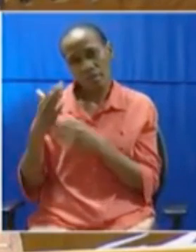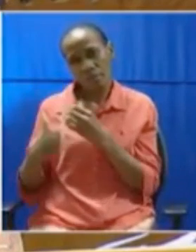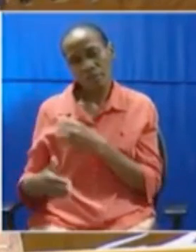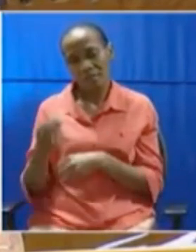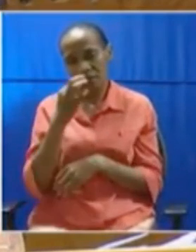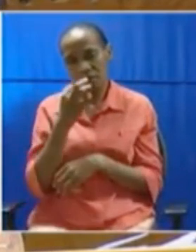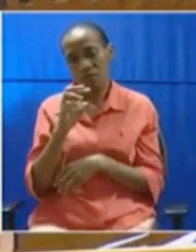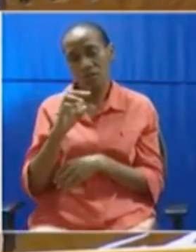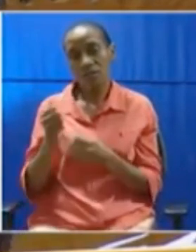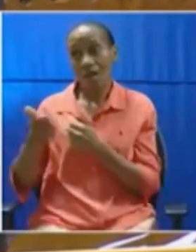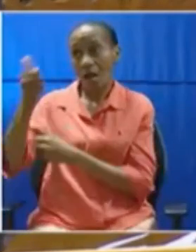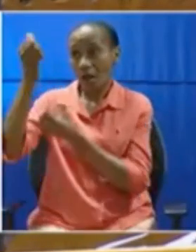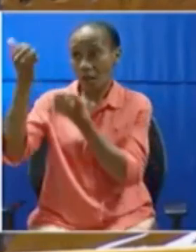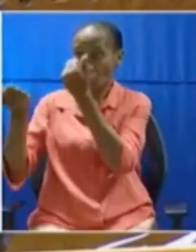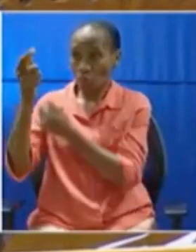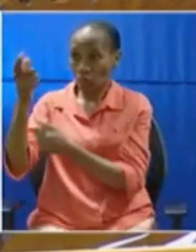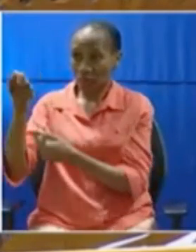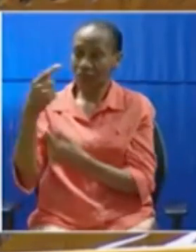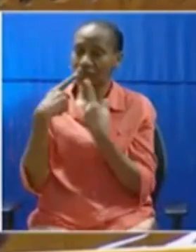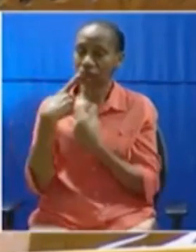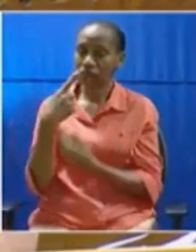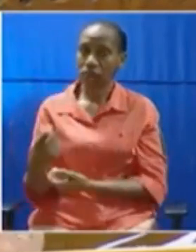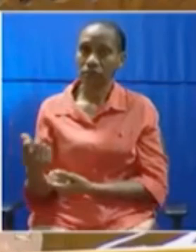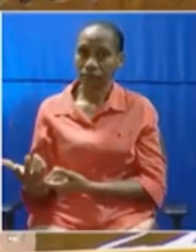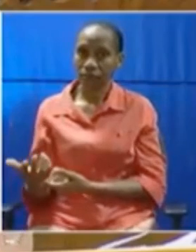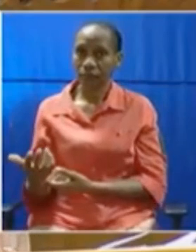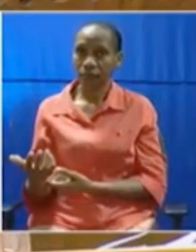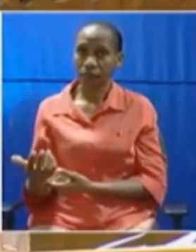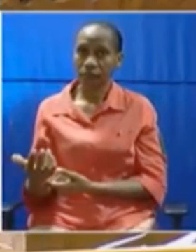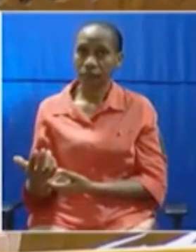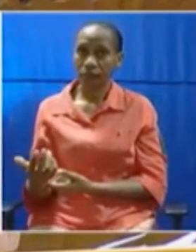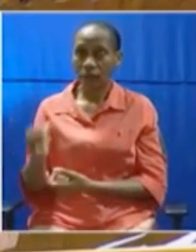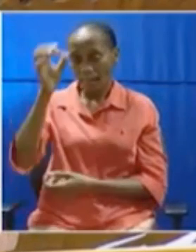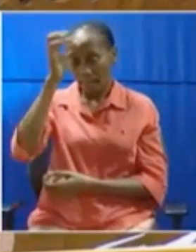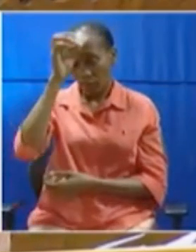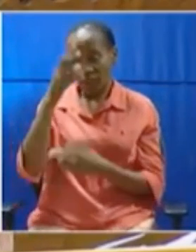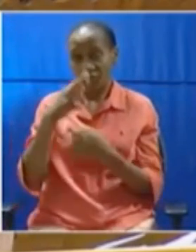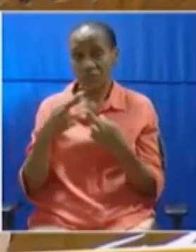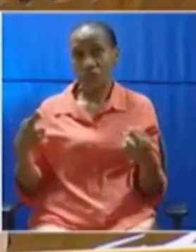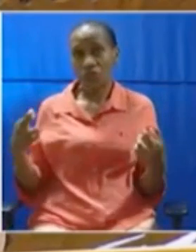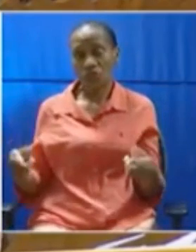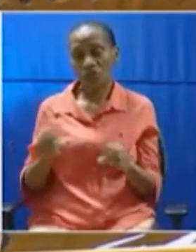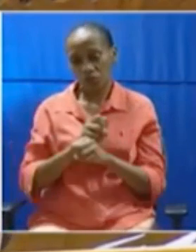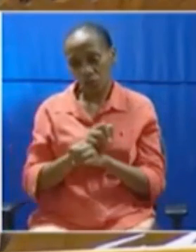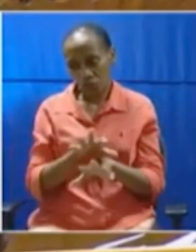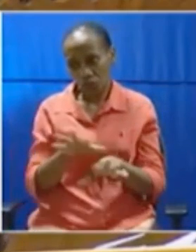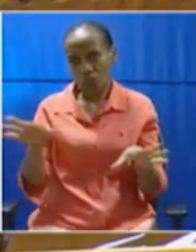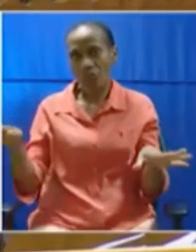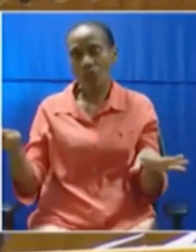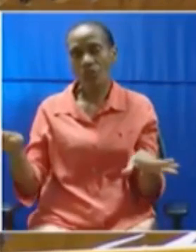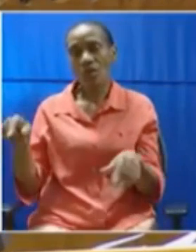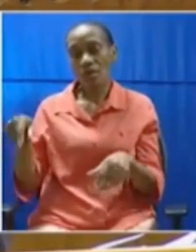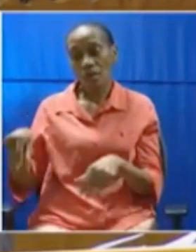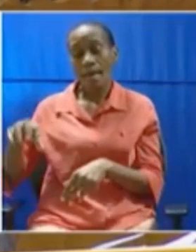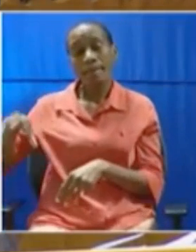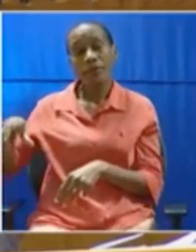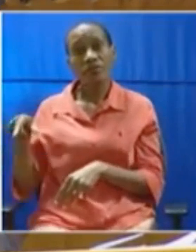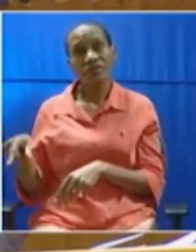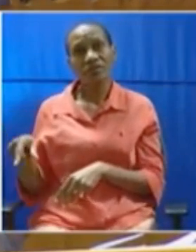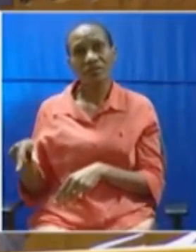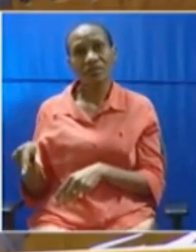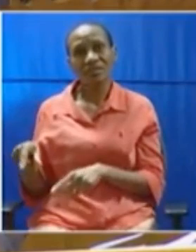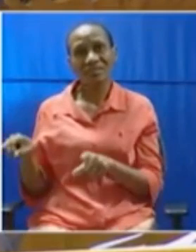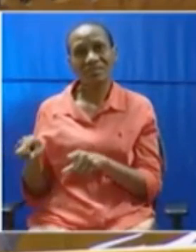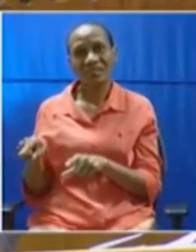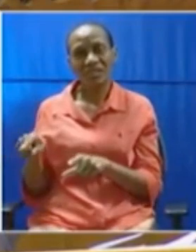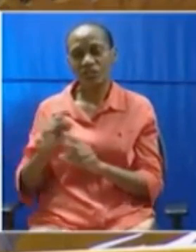Western Cape High Court has declared that the allocation of police resources to the province unfairly discriminates on the basis of